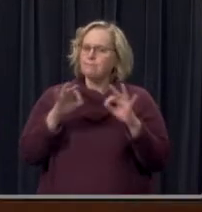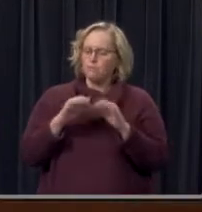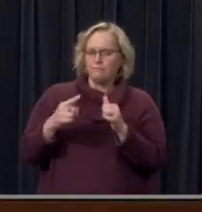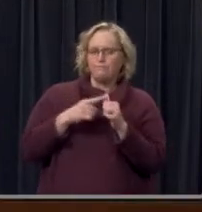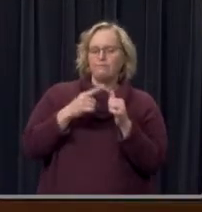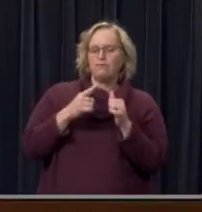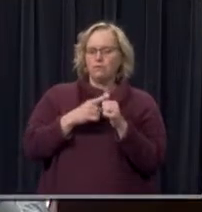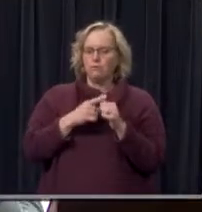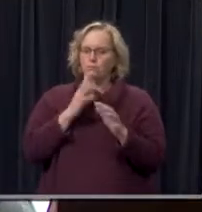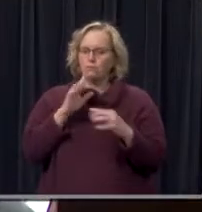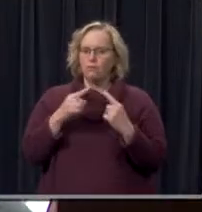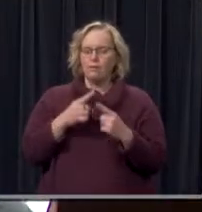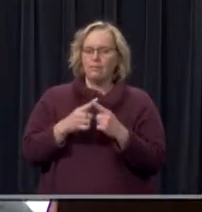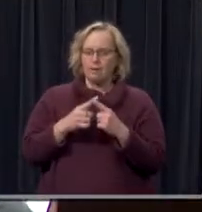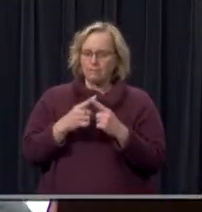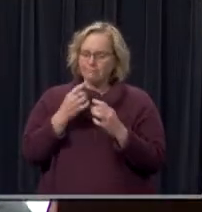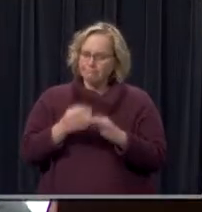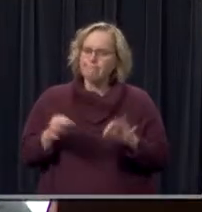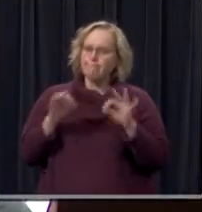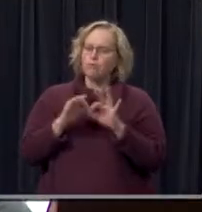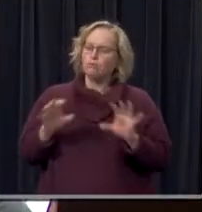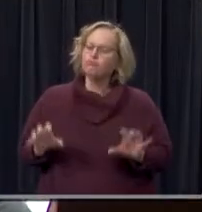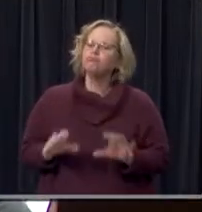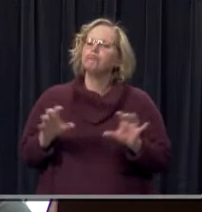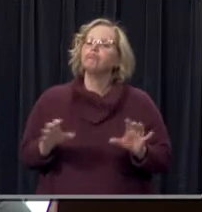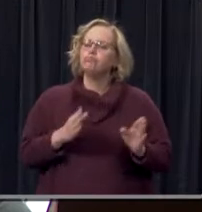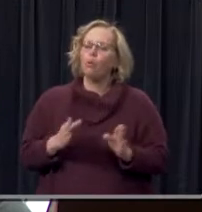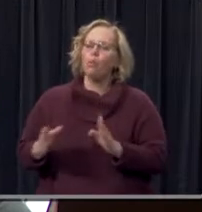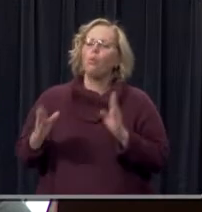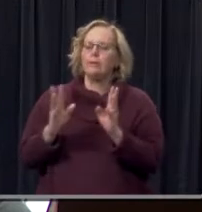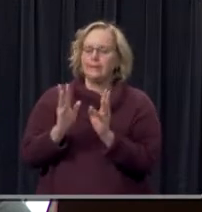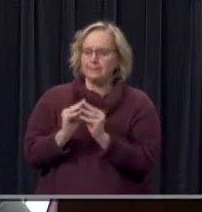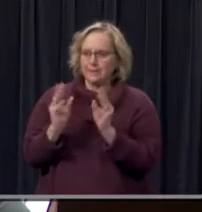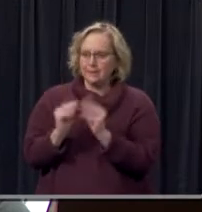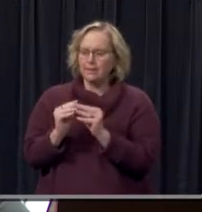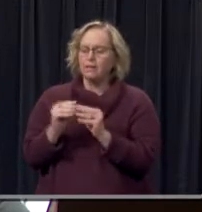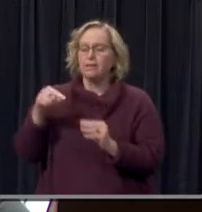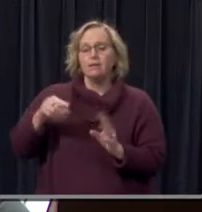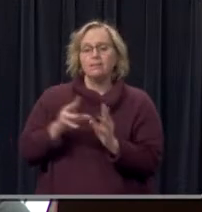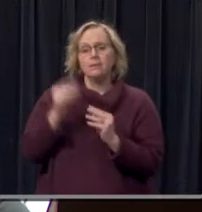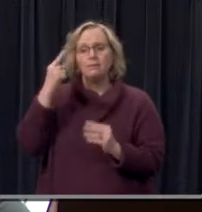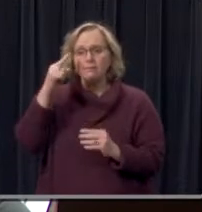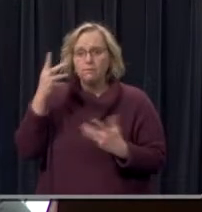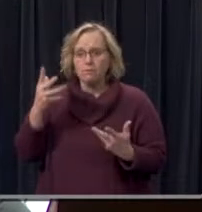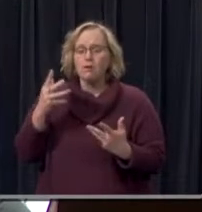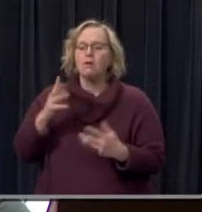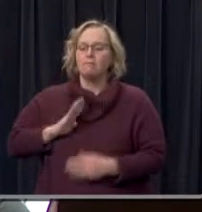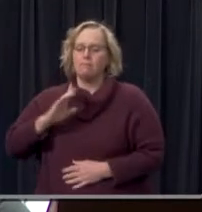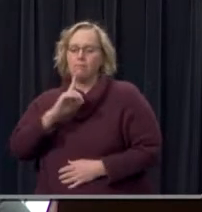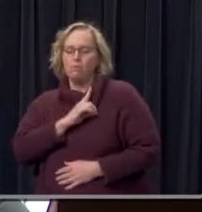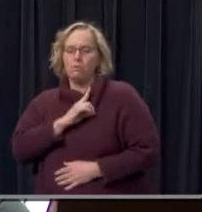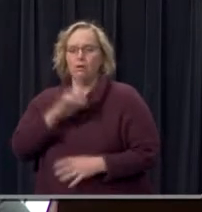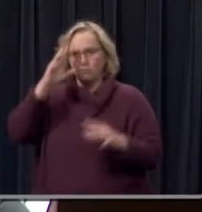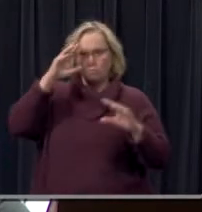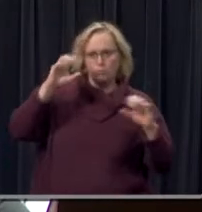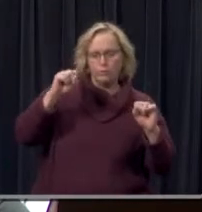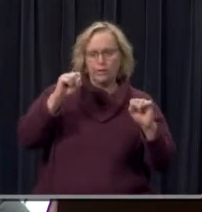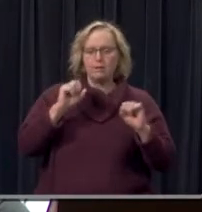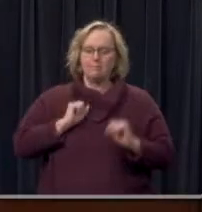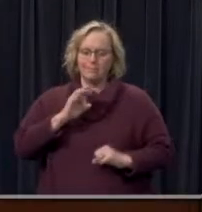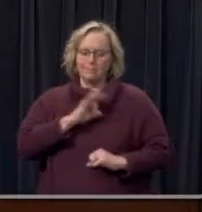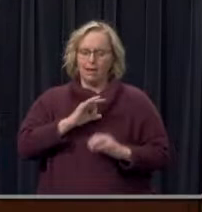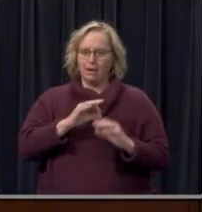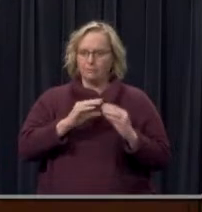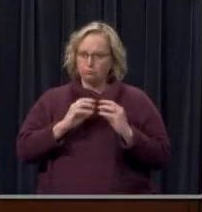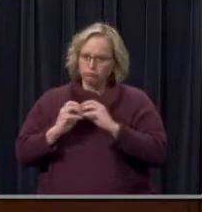the importance of conducting a productive and orderly meeting. This meeting is designated for the board to work with the superintendent and staff to conduct the work